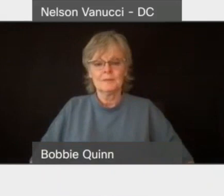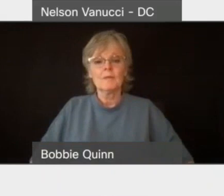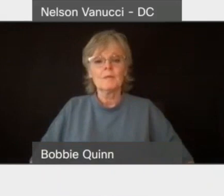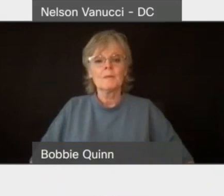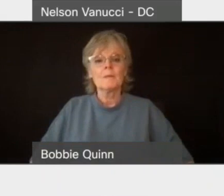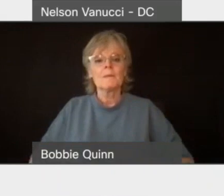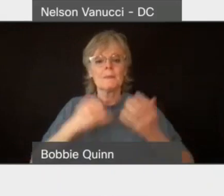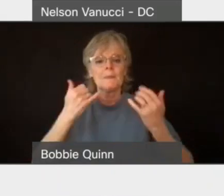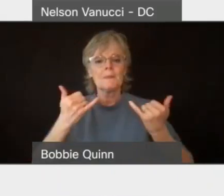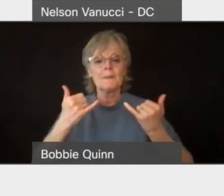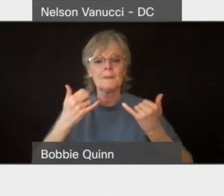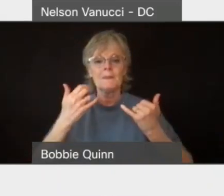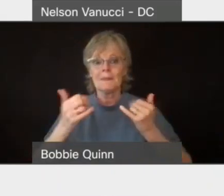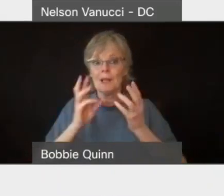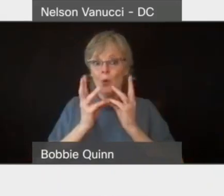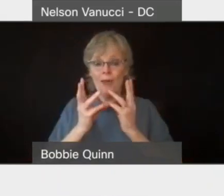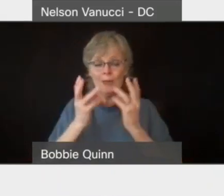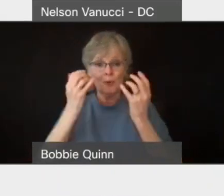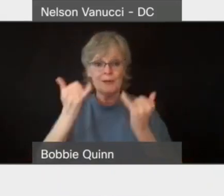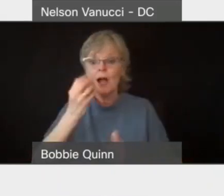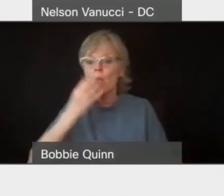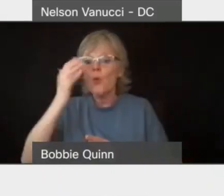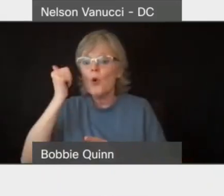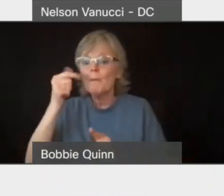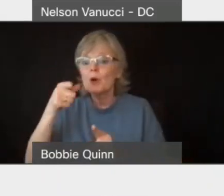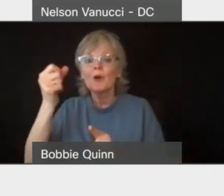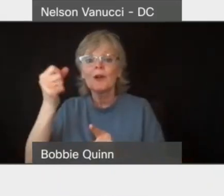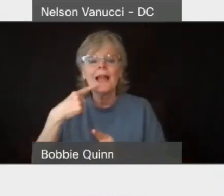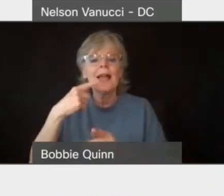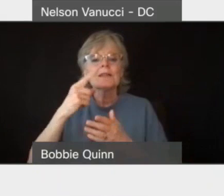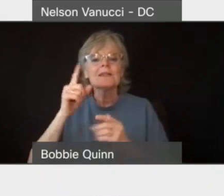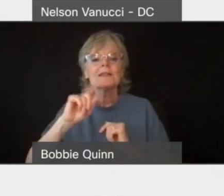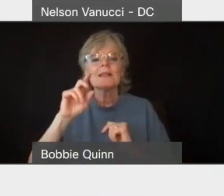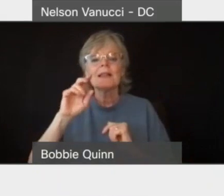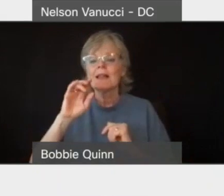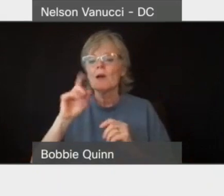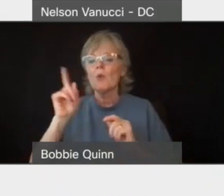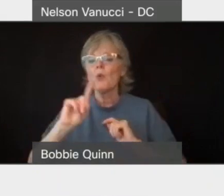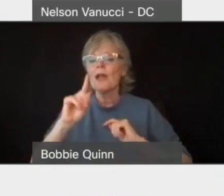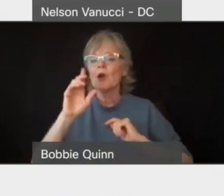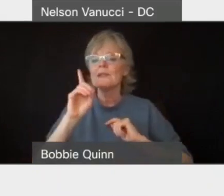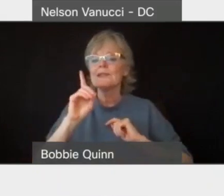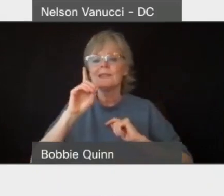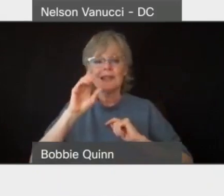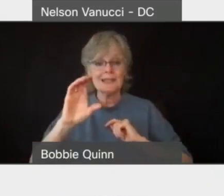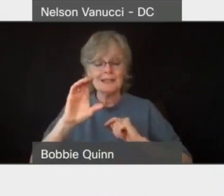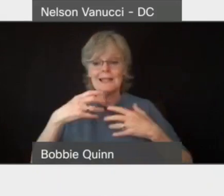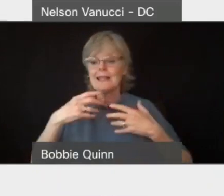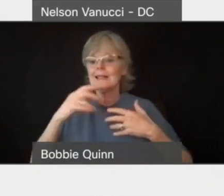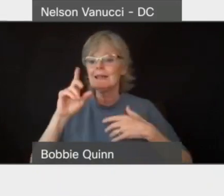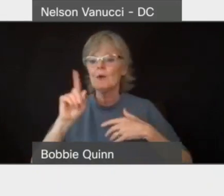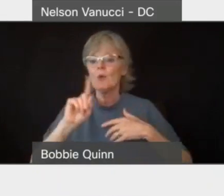So as the weather is getting warmer, where is DC Health on people in ICF settings going out into the community?